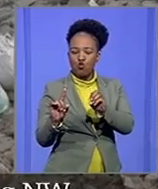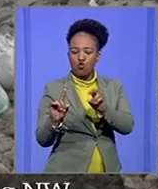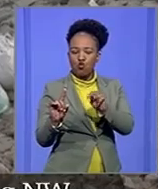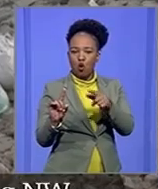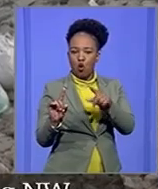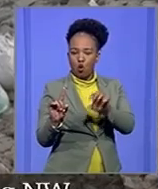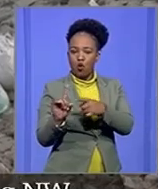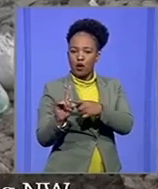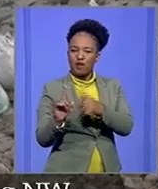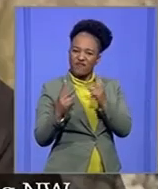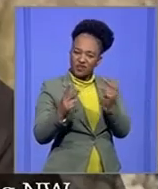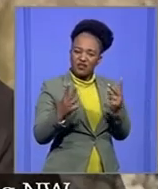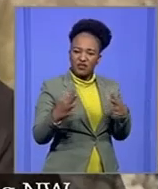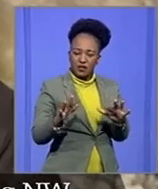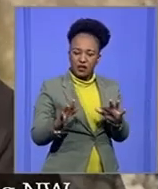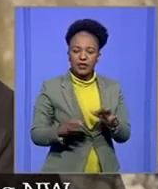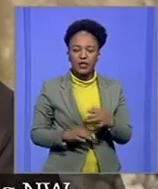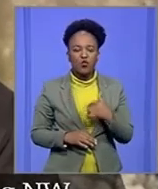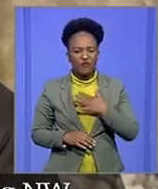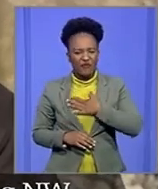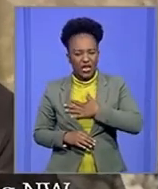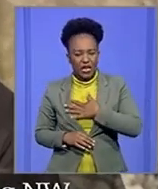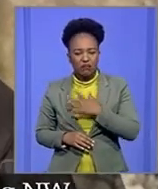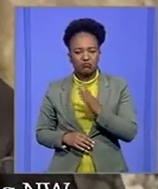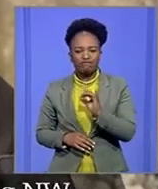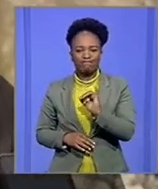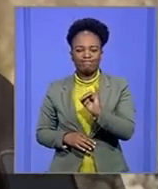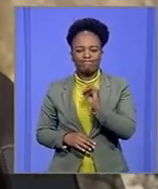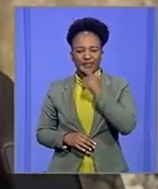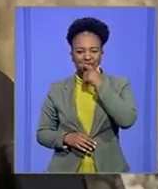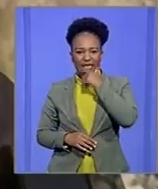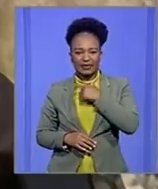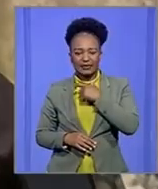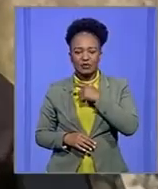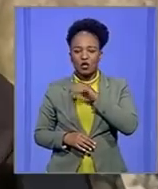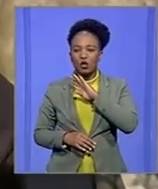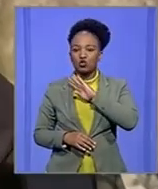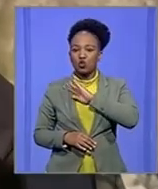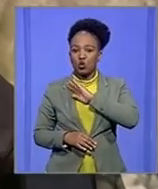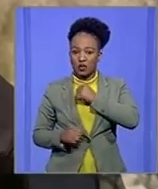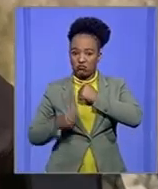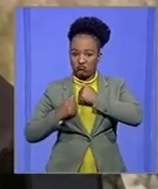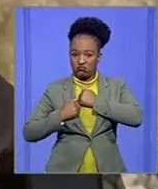kutlo botlhoko go latlhegelwa ke maloko a rona le maana a sesole sa rona ba ileng gore